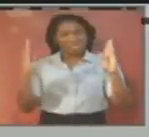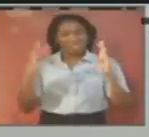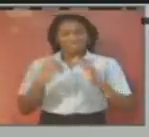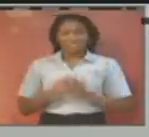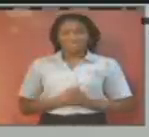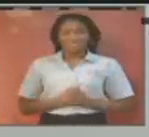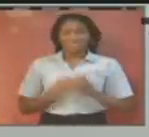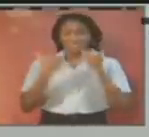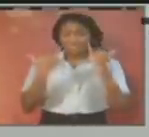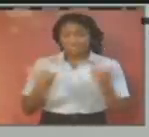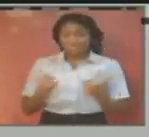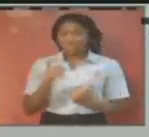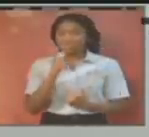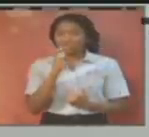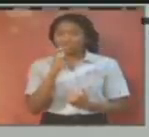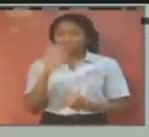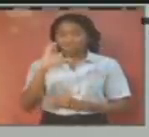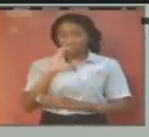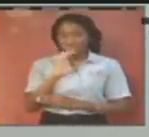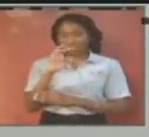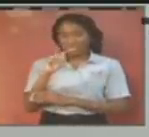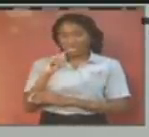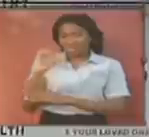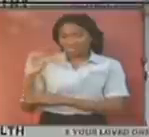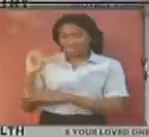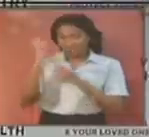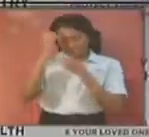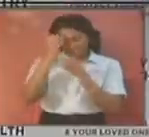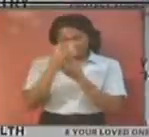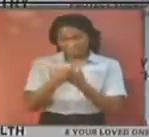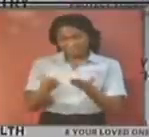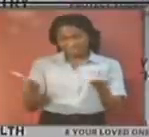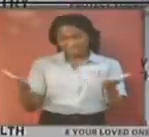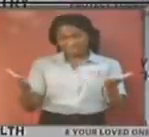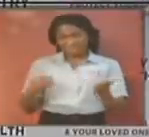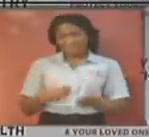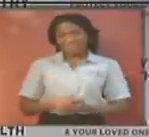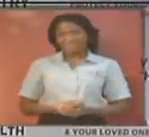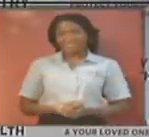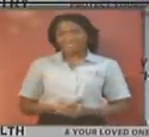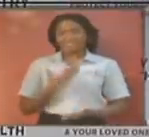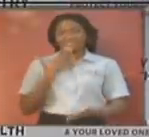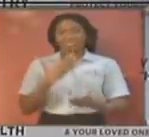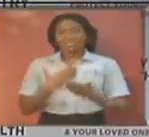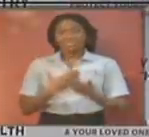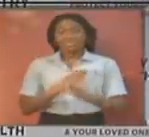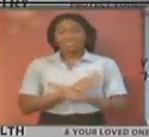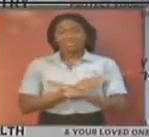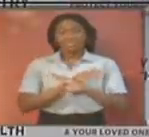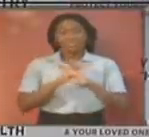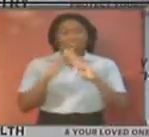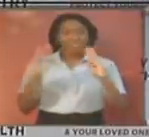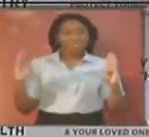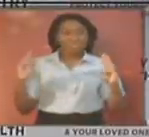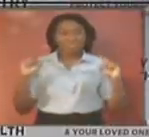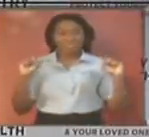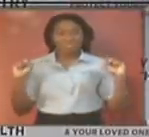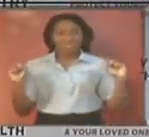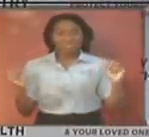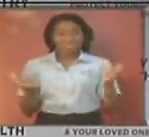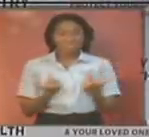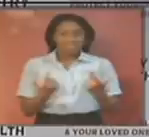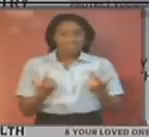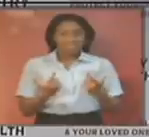Dr. Roshan Parashram for the clinical update. Hi, good morning. Thank you, Ms. Alcantara. Good morning to Mr. Sawyerfat,